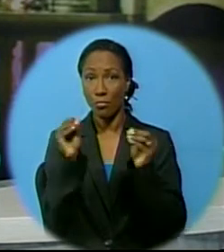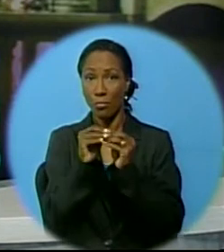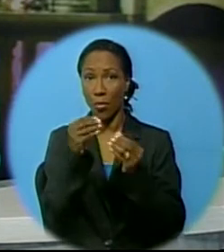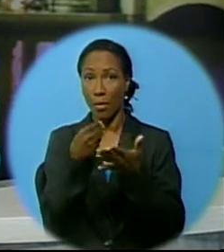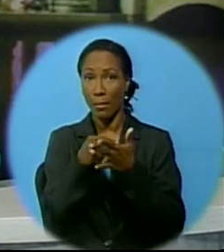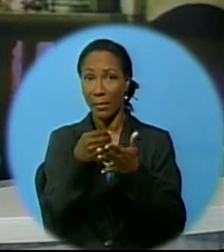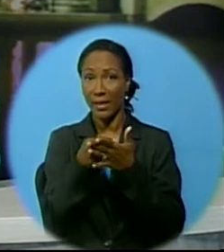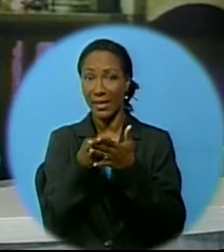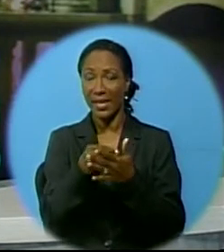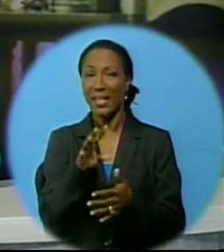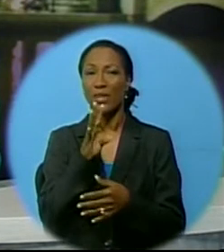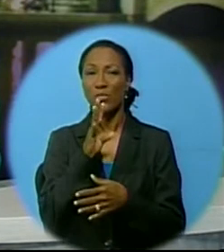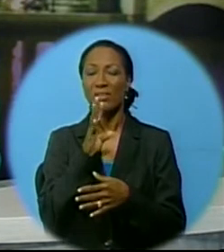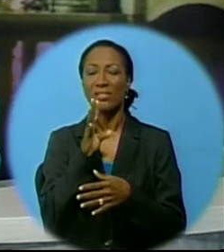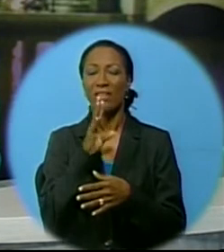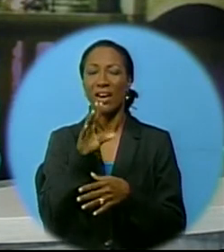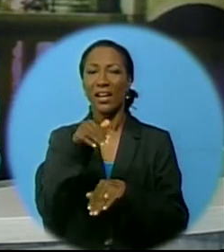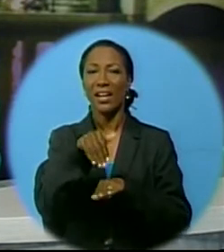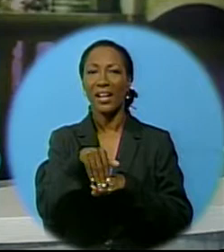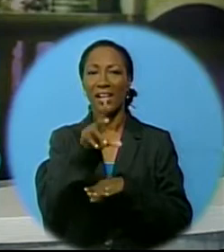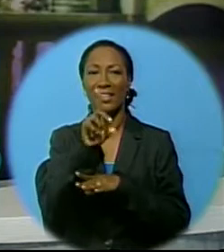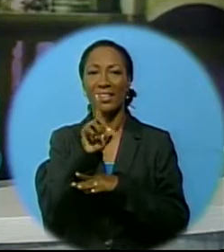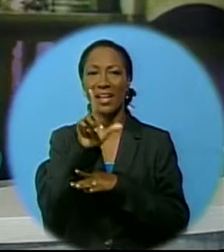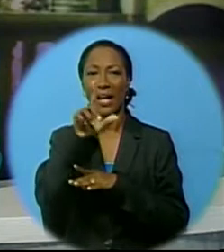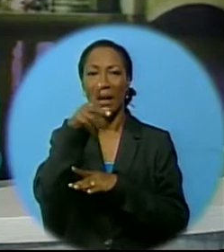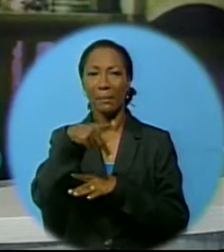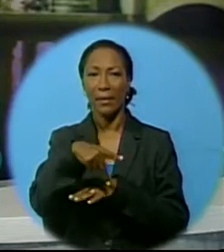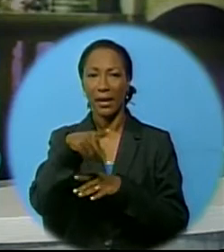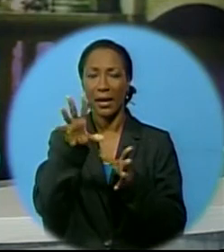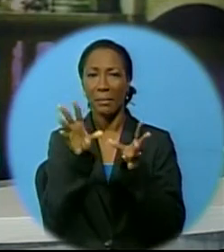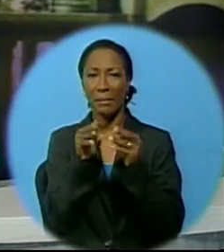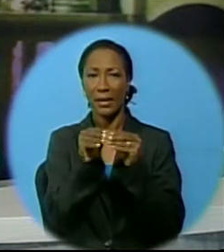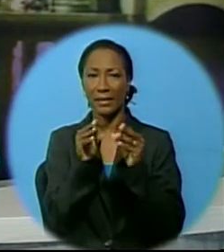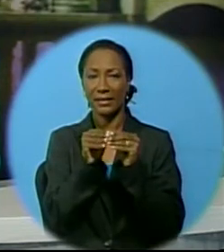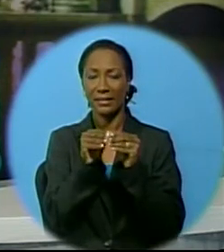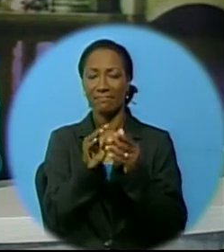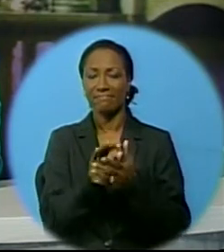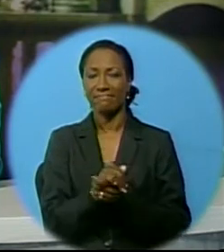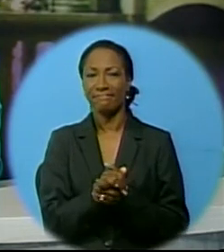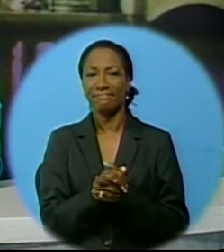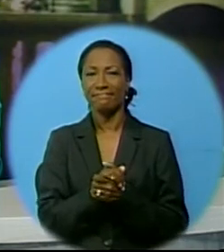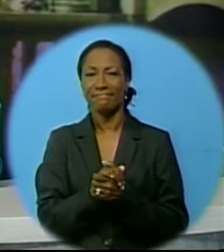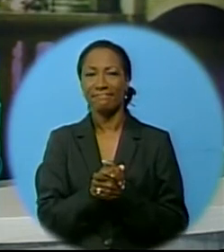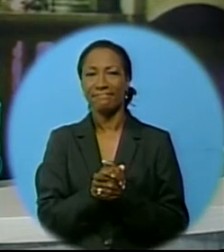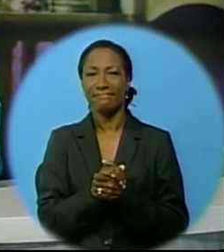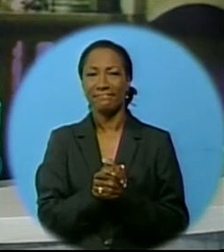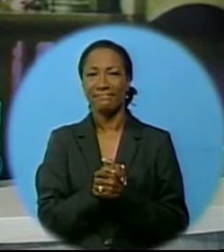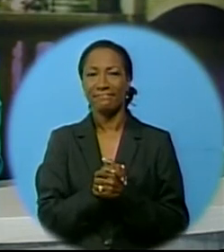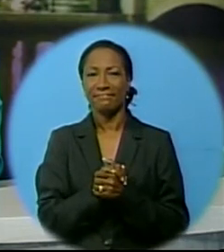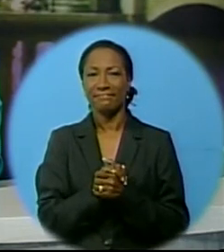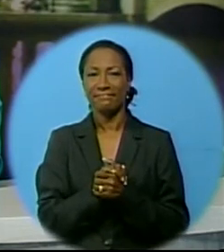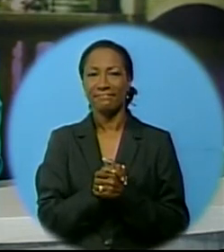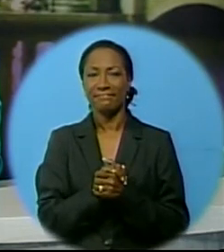Party branches at the George Lamming Primary School. Dale Ford has more.